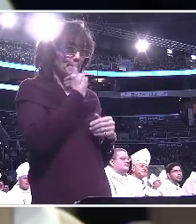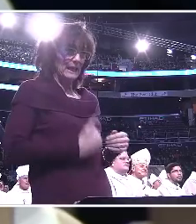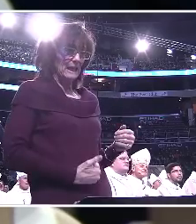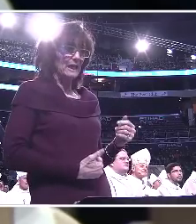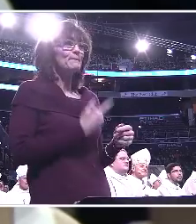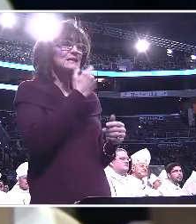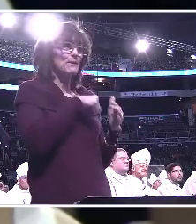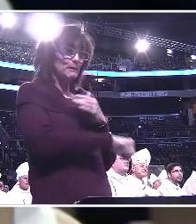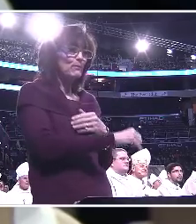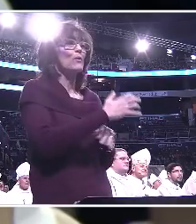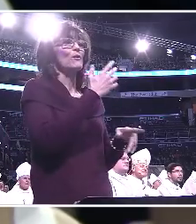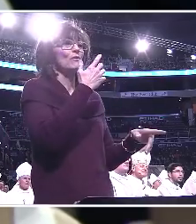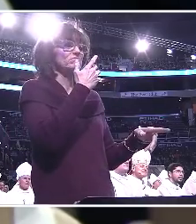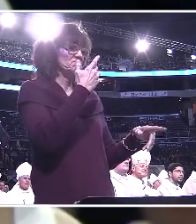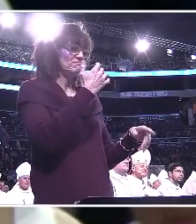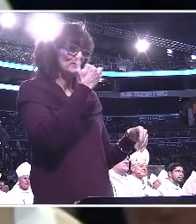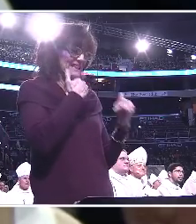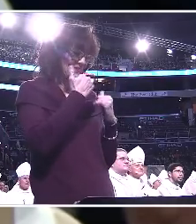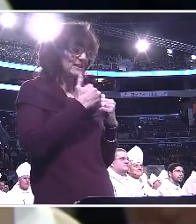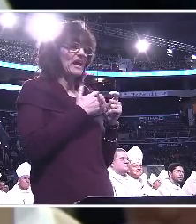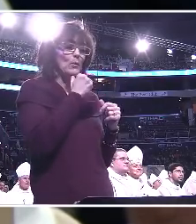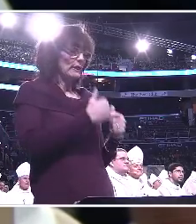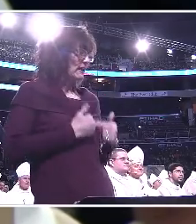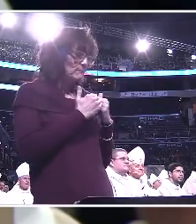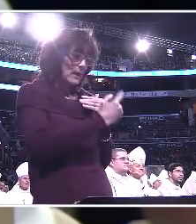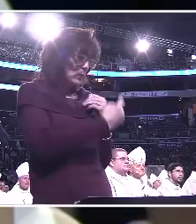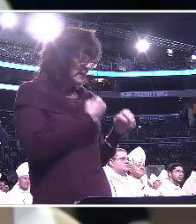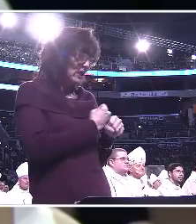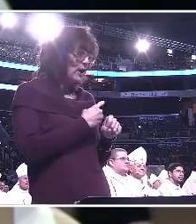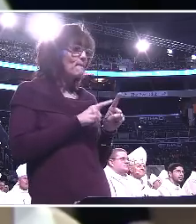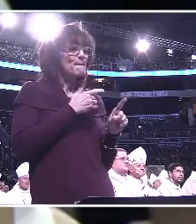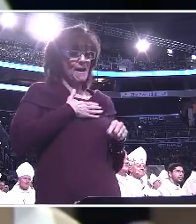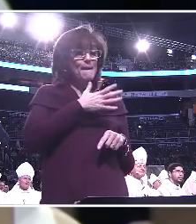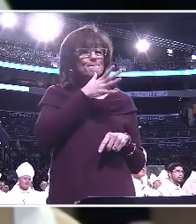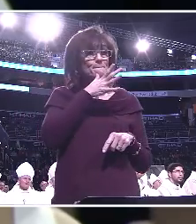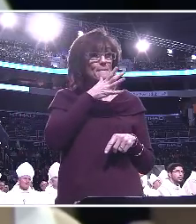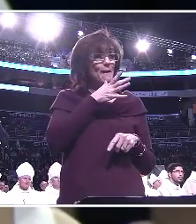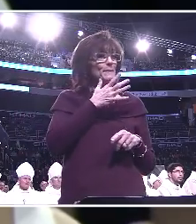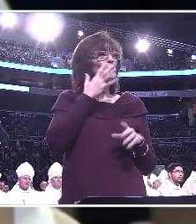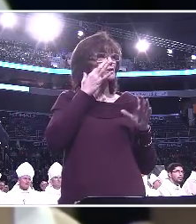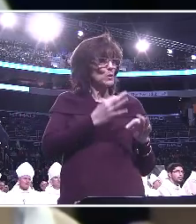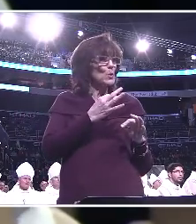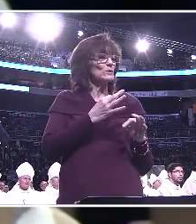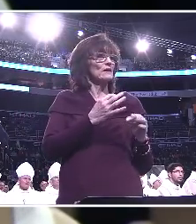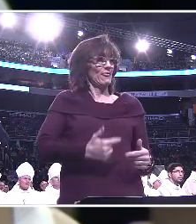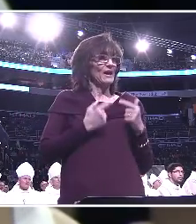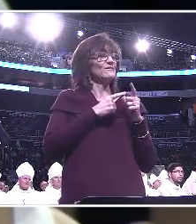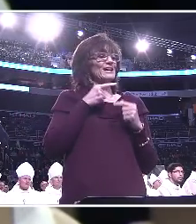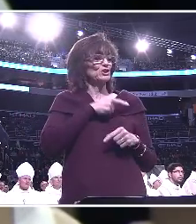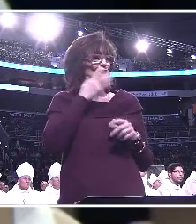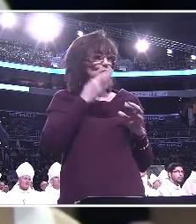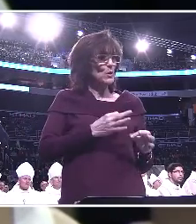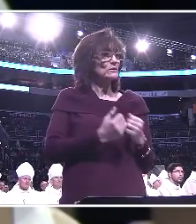and that I wouldn't make it a year after birth. But she chose life because she chose love. And here I am.